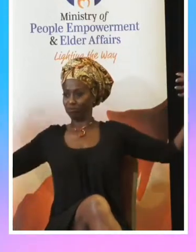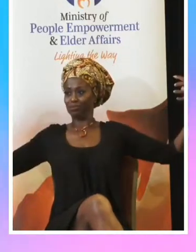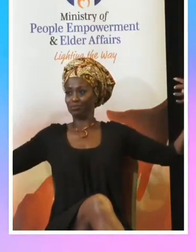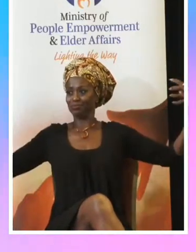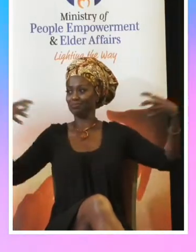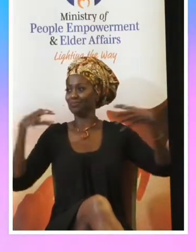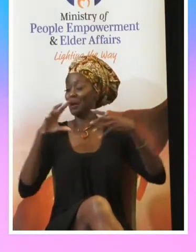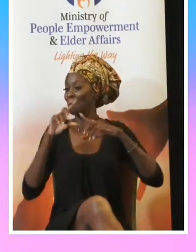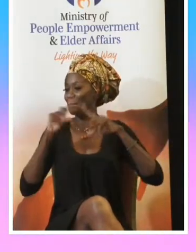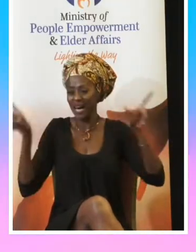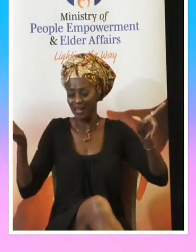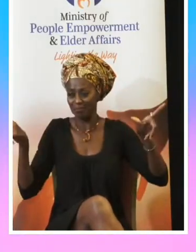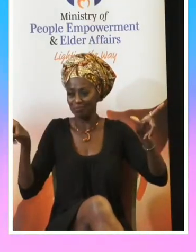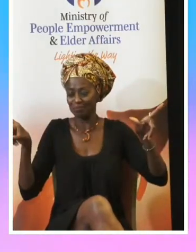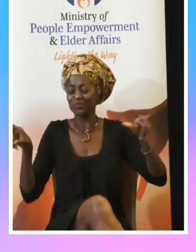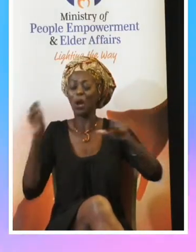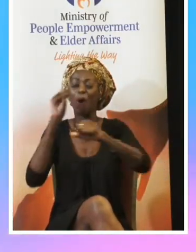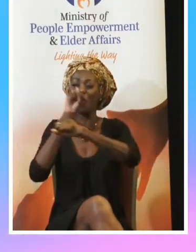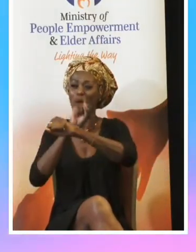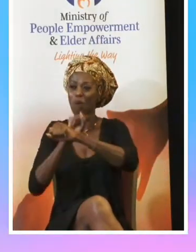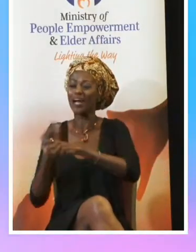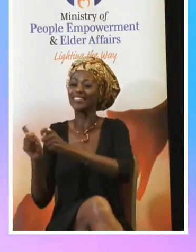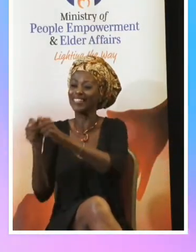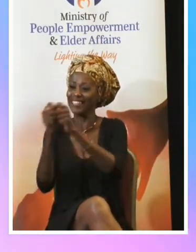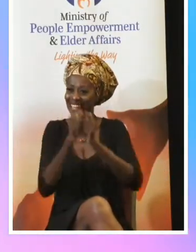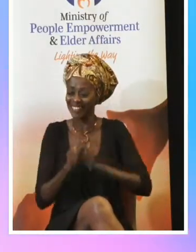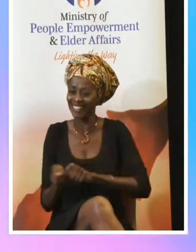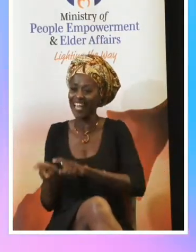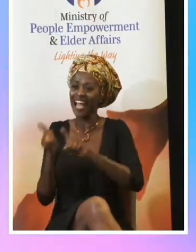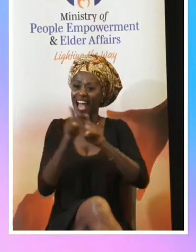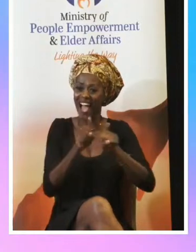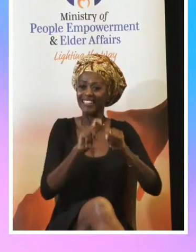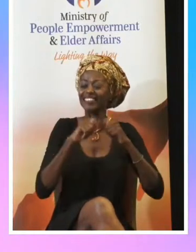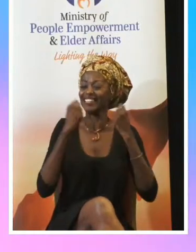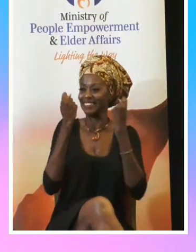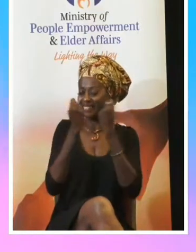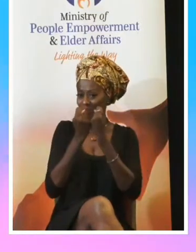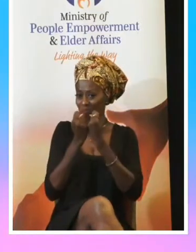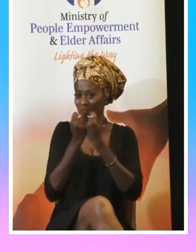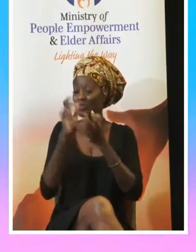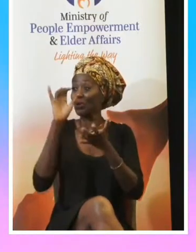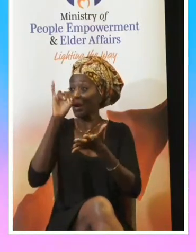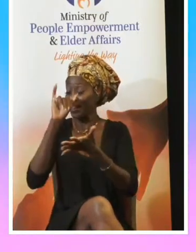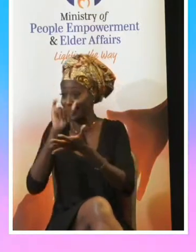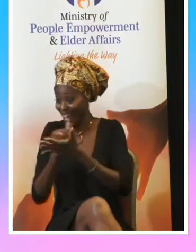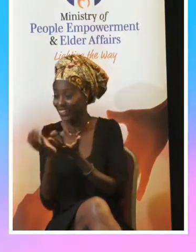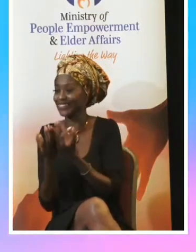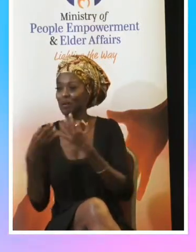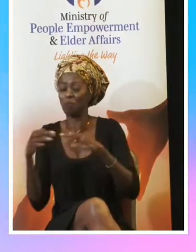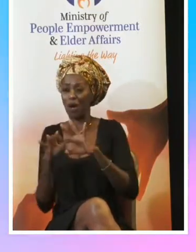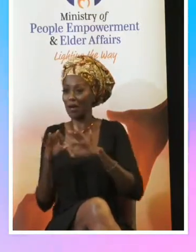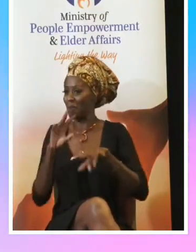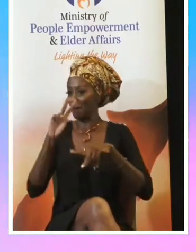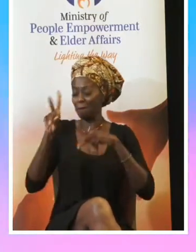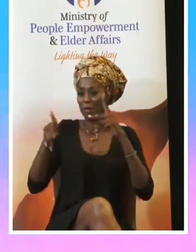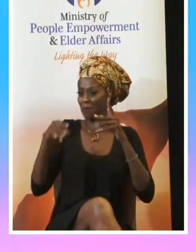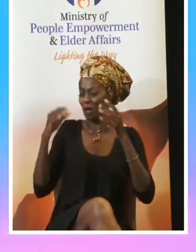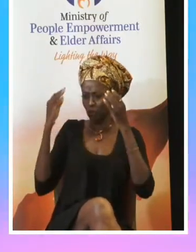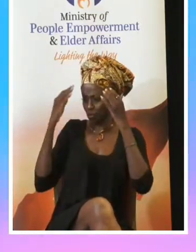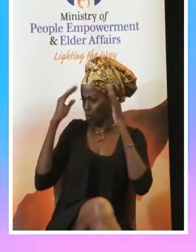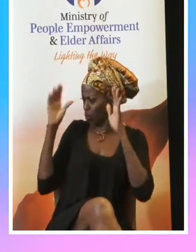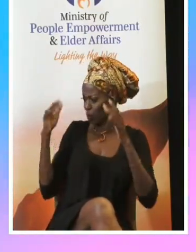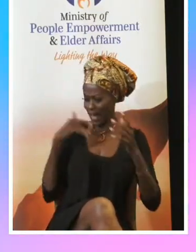But nonetheless, we work together as a team, and that's what comes to our persons would not even know that.